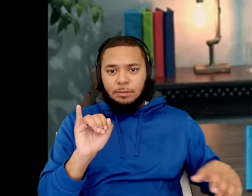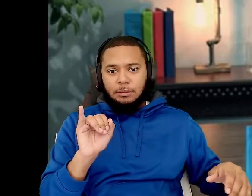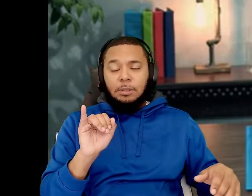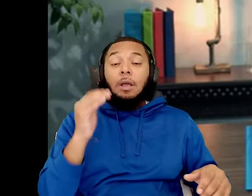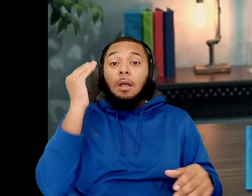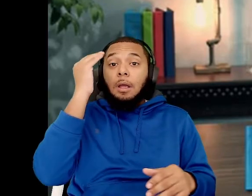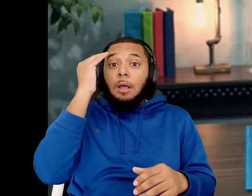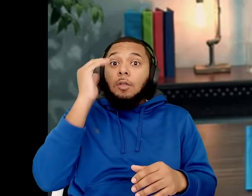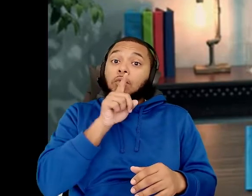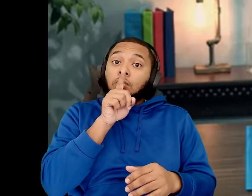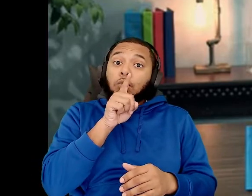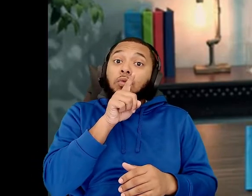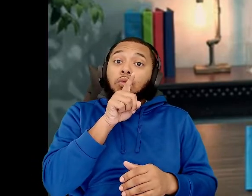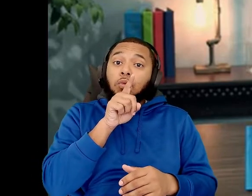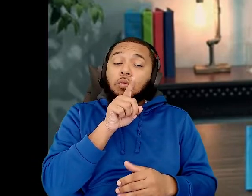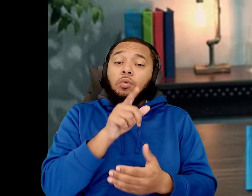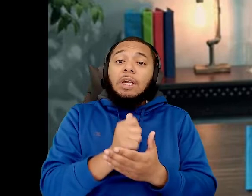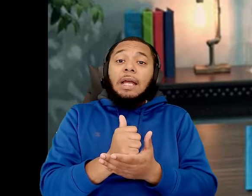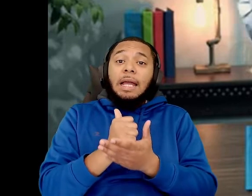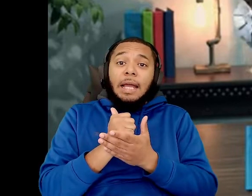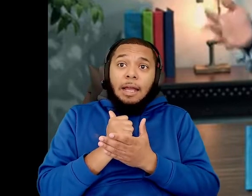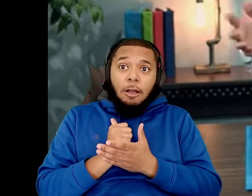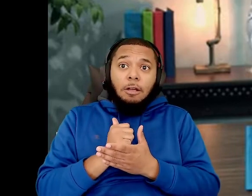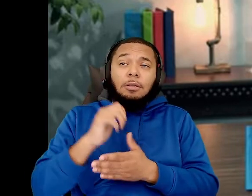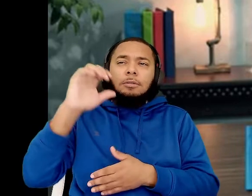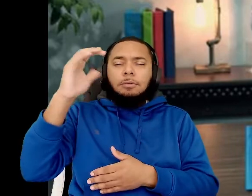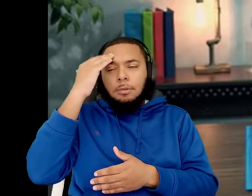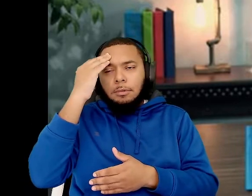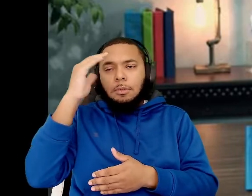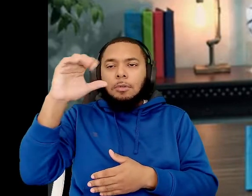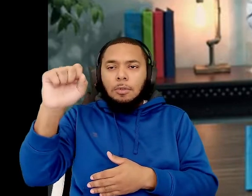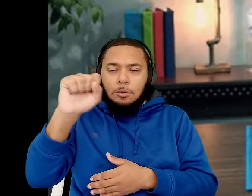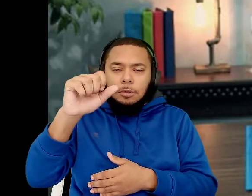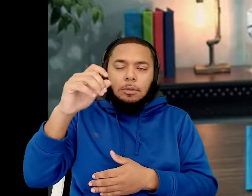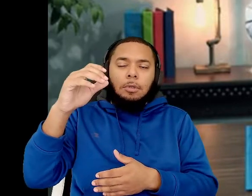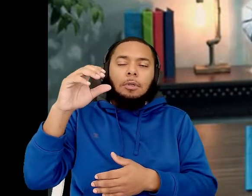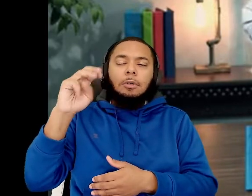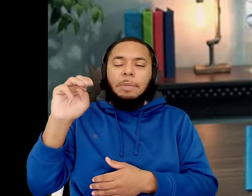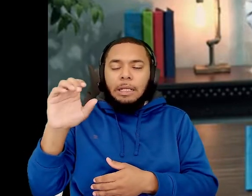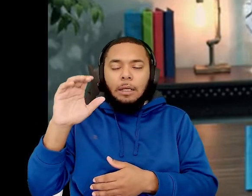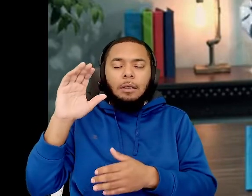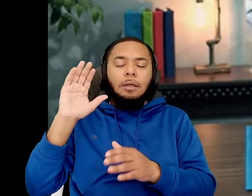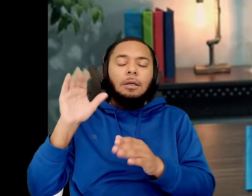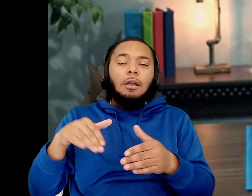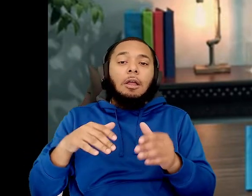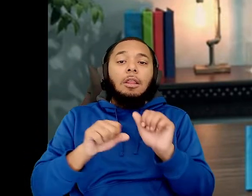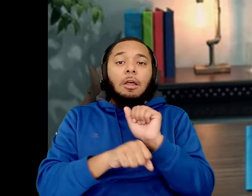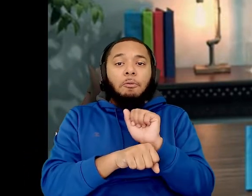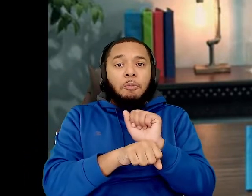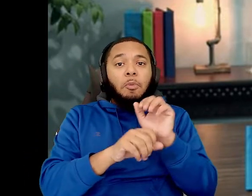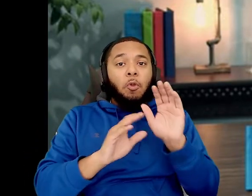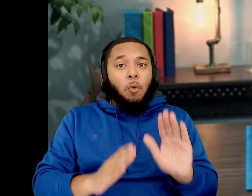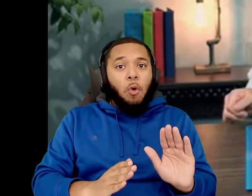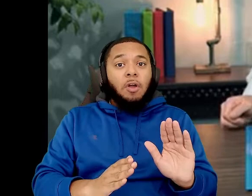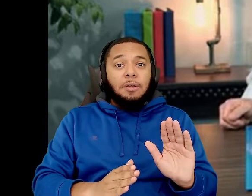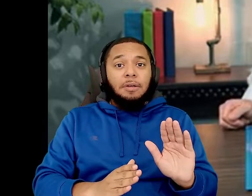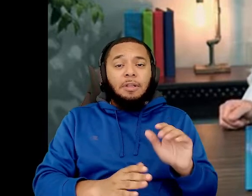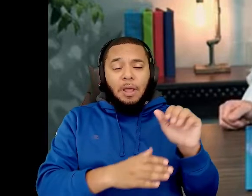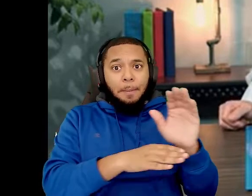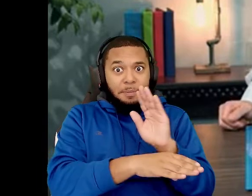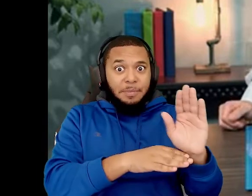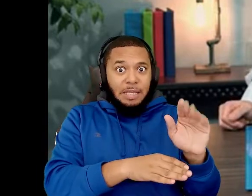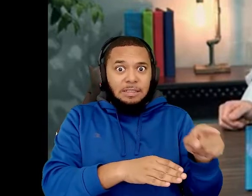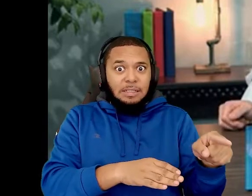addition to helping us with Social Security and Medicare, our employer typically helps share some of the cost of